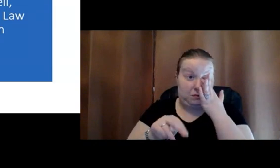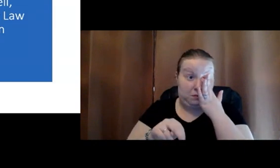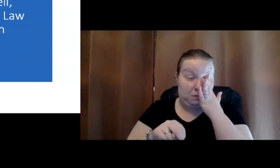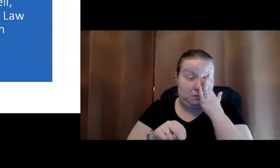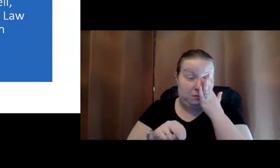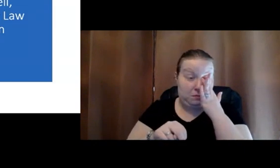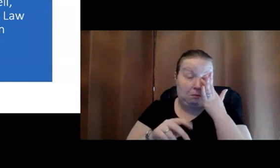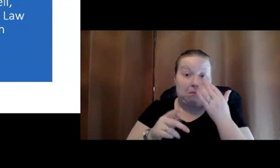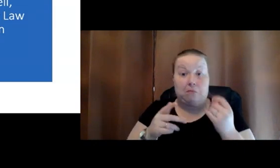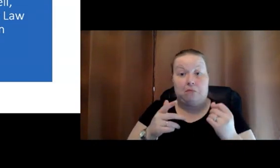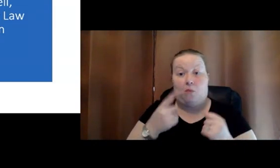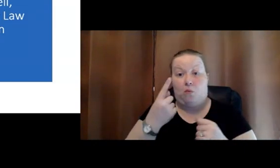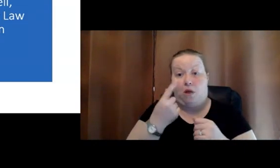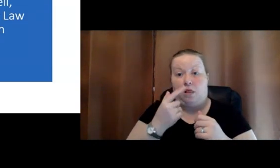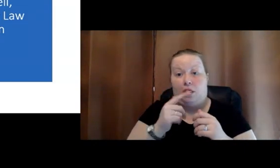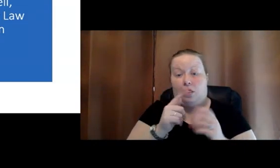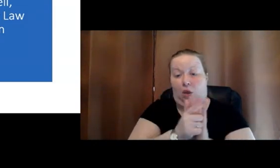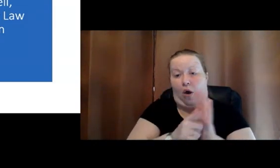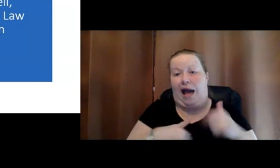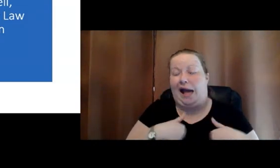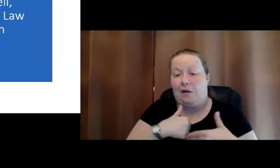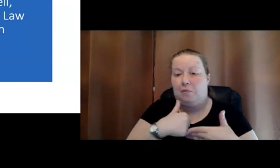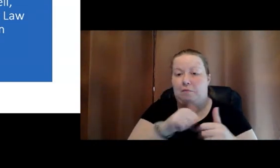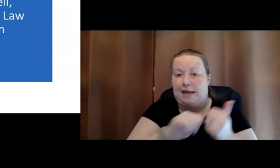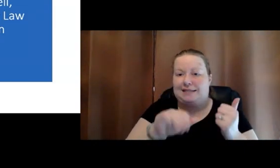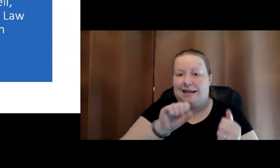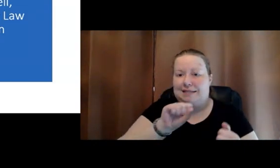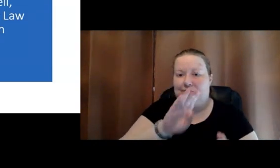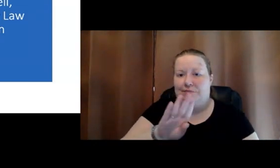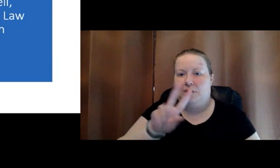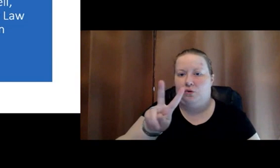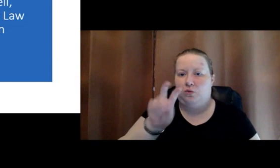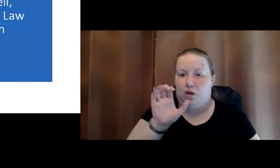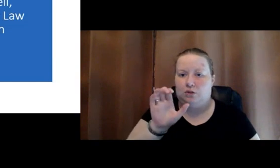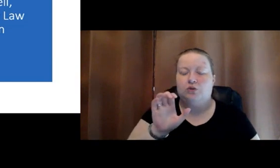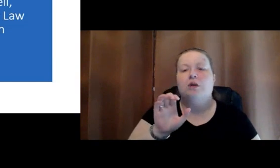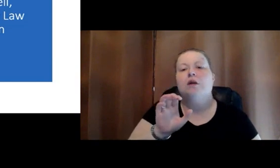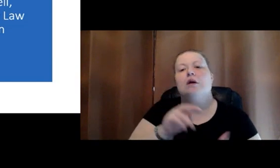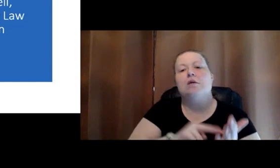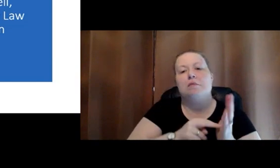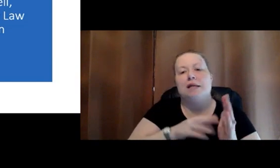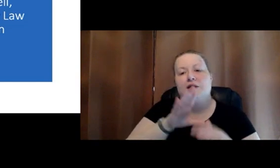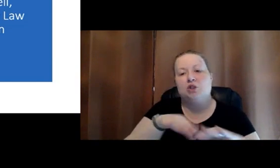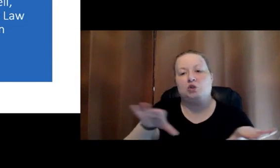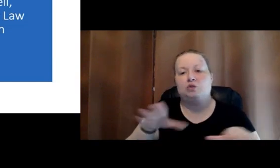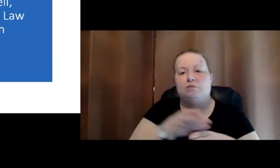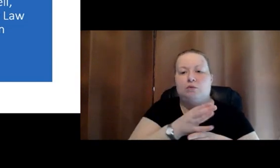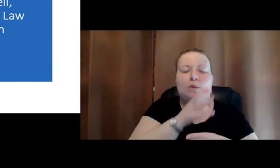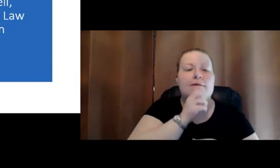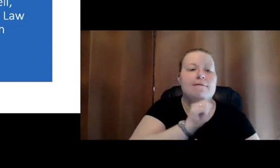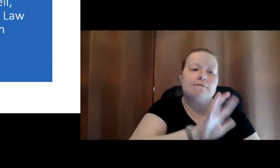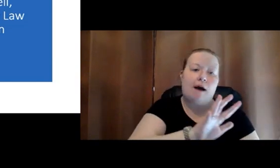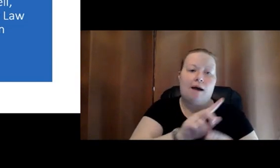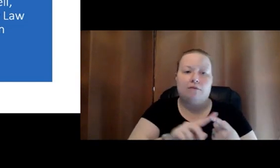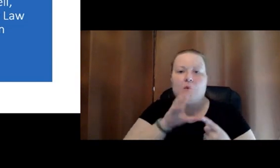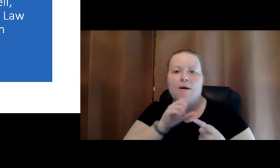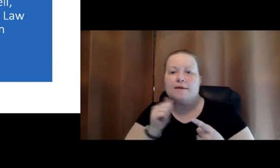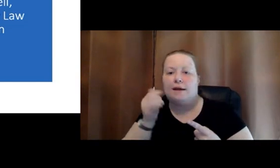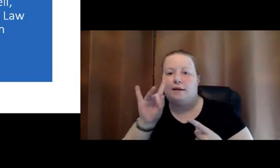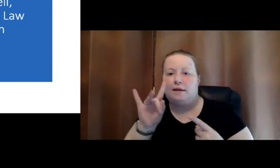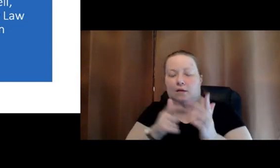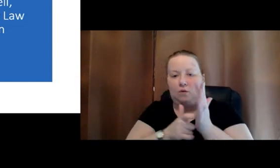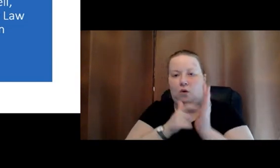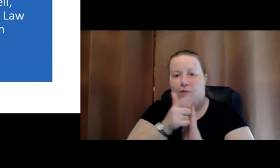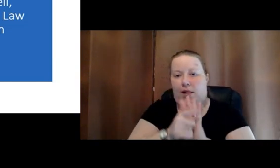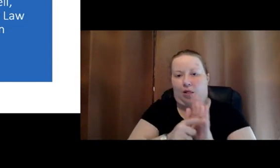called SB 200, which basically makes it so that children between ages 5 and 18 are required by law to learn